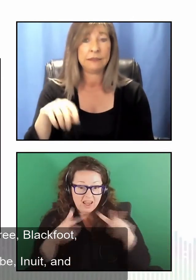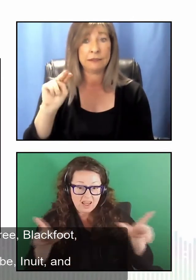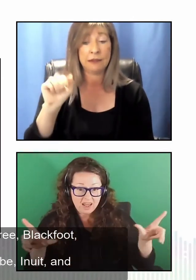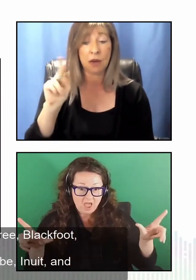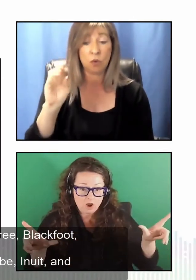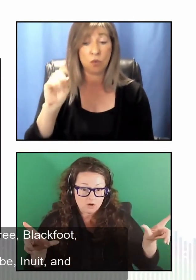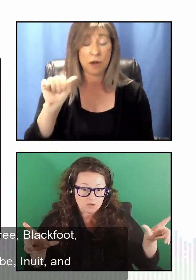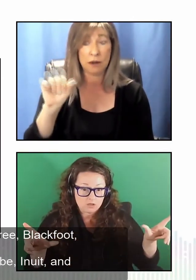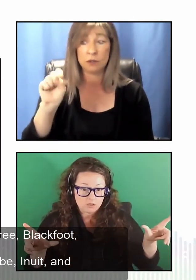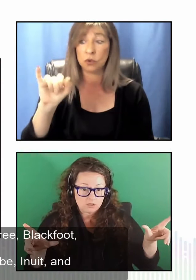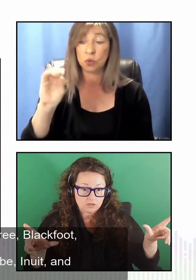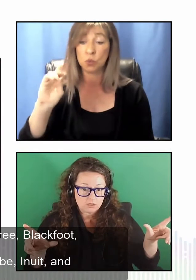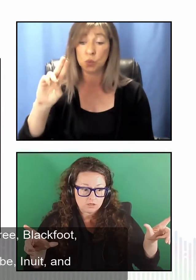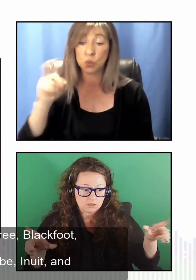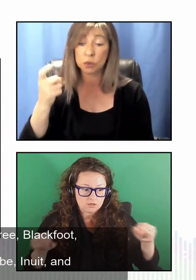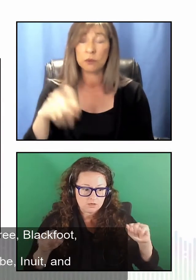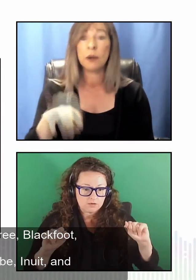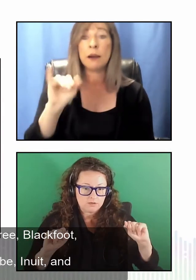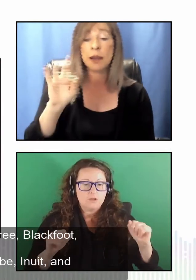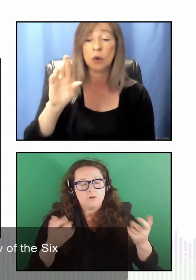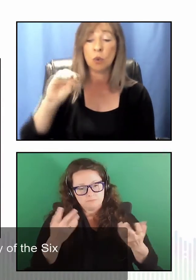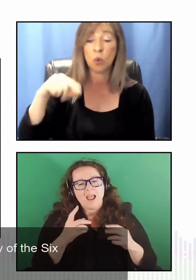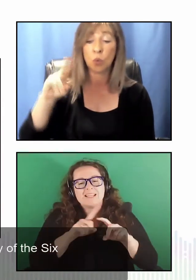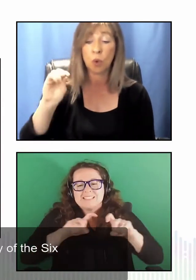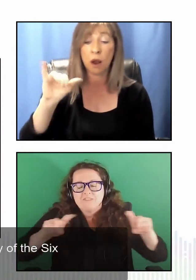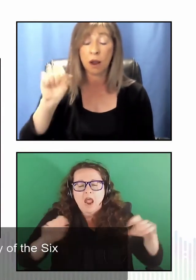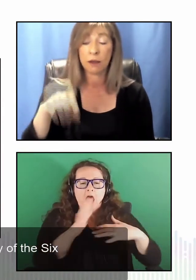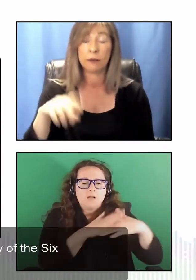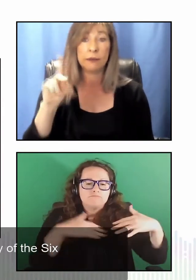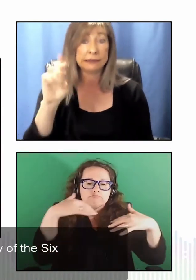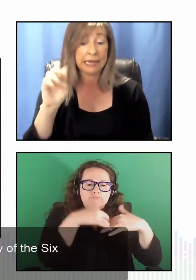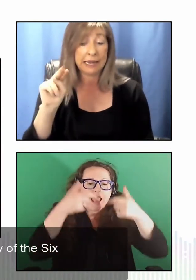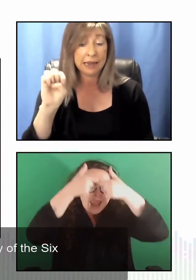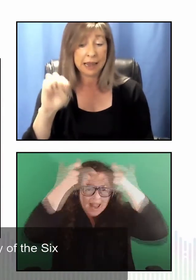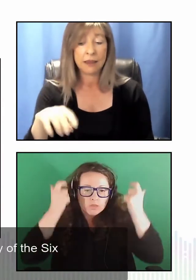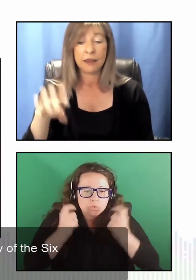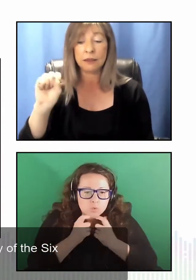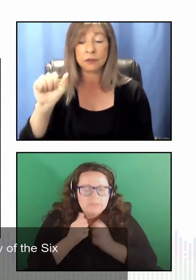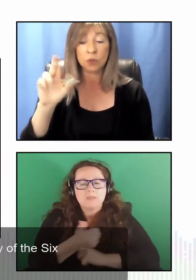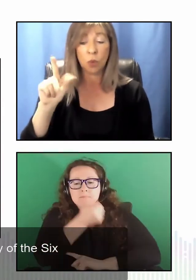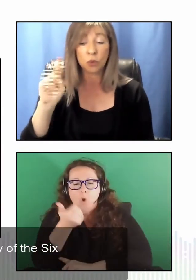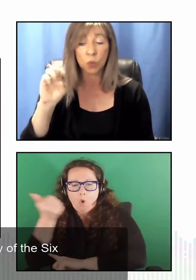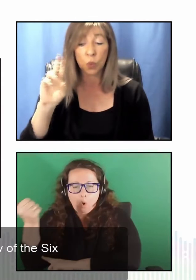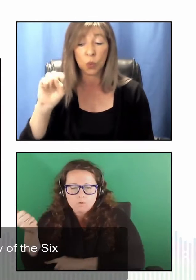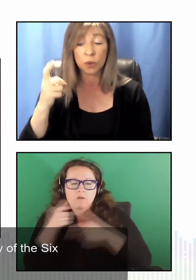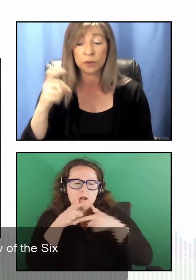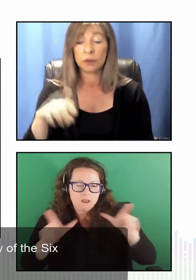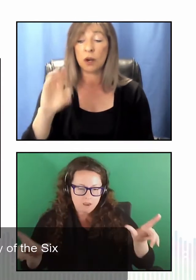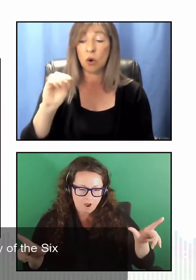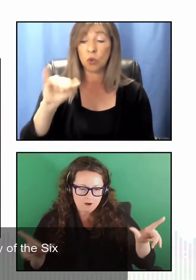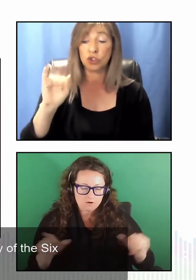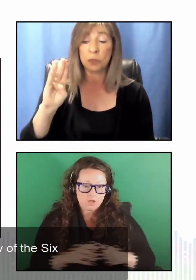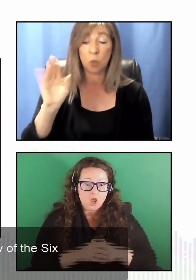Saulteaux, Anishinaabe, Inuit, and many others. And I'm coming to you today from the territory of the Six Nations